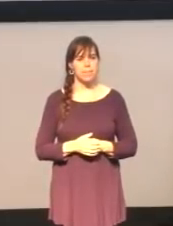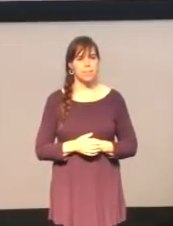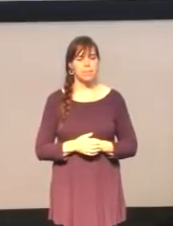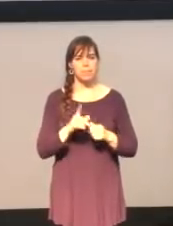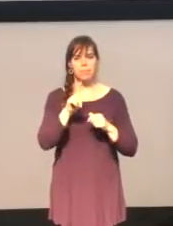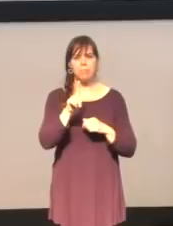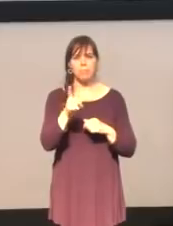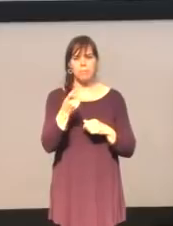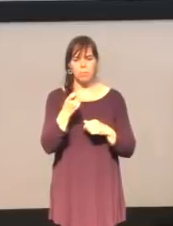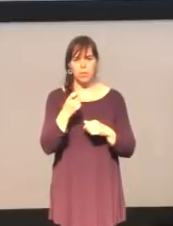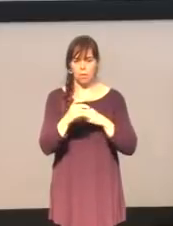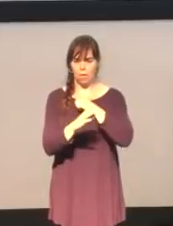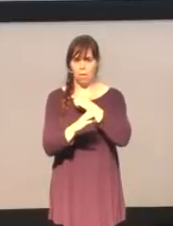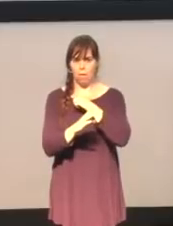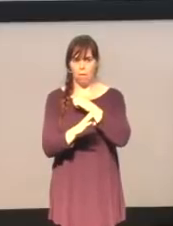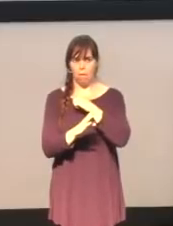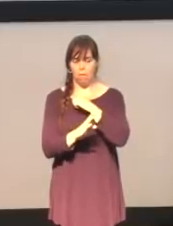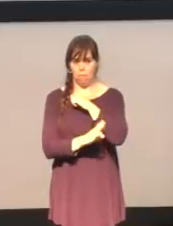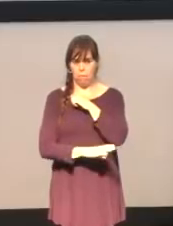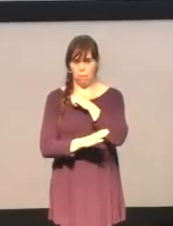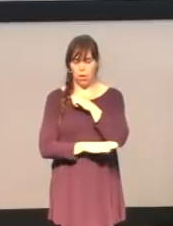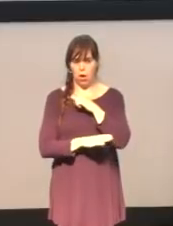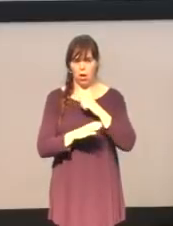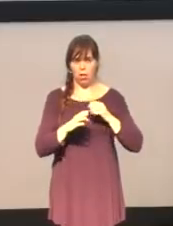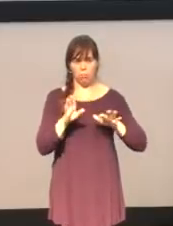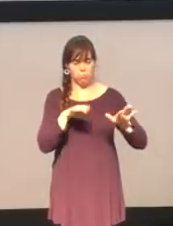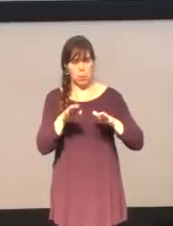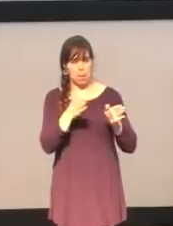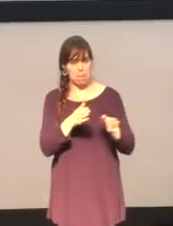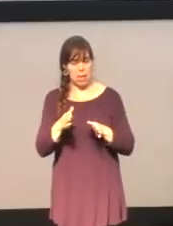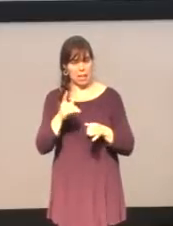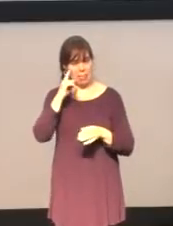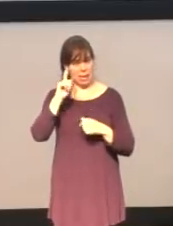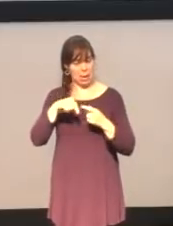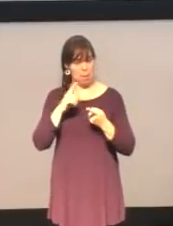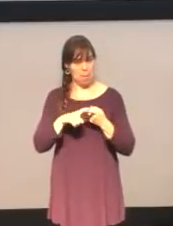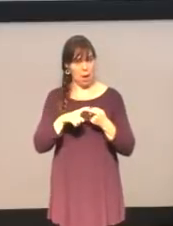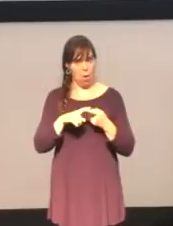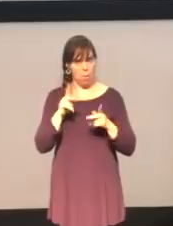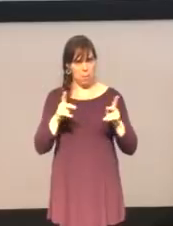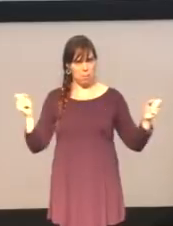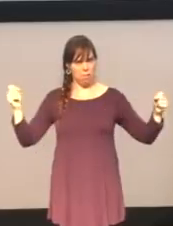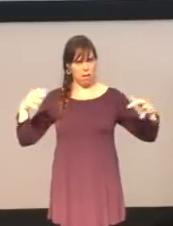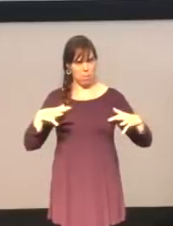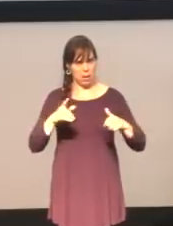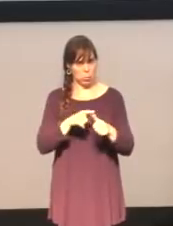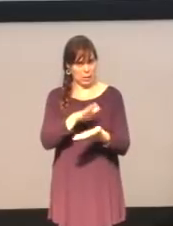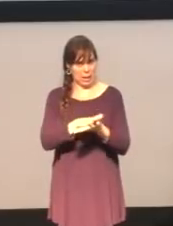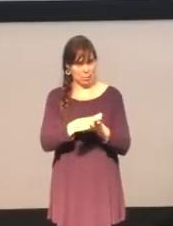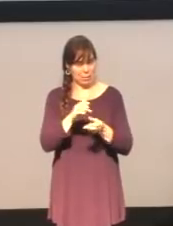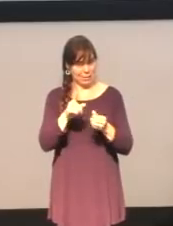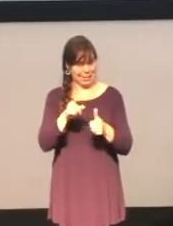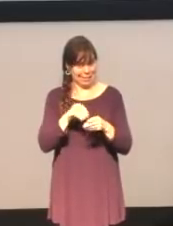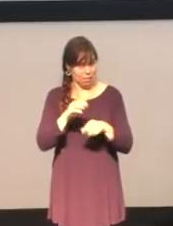Does the fall surge plan consider the return of students to the campus in the fall from all over the country? Well, I think that